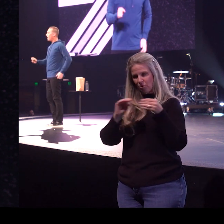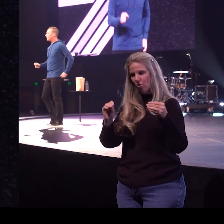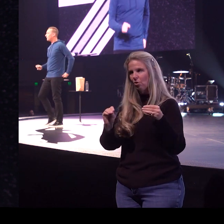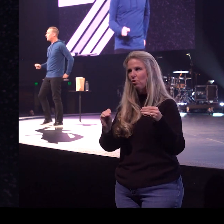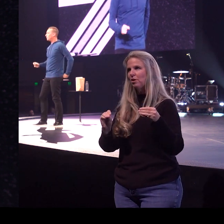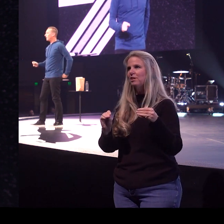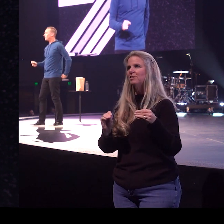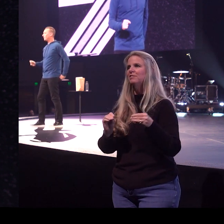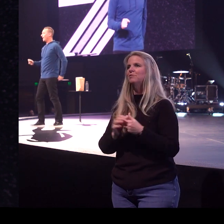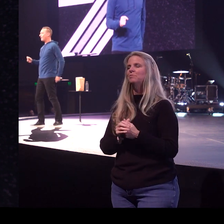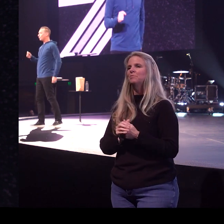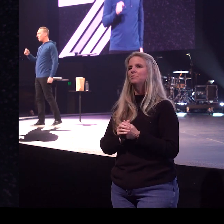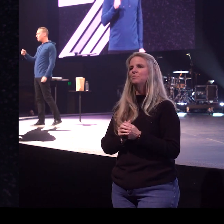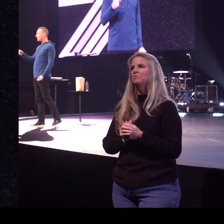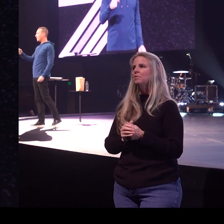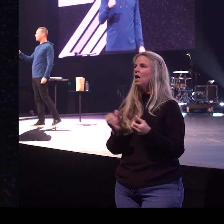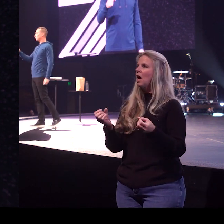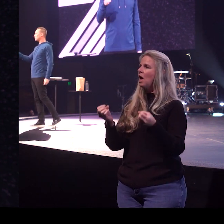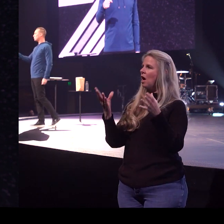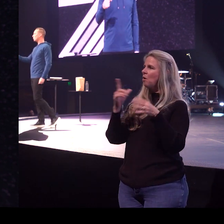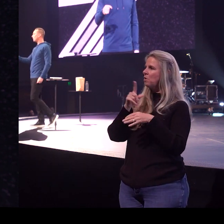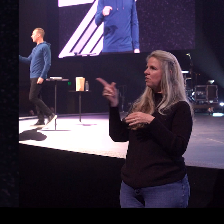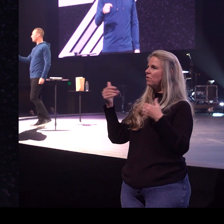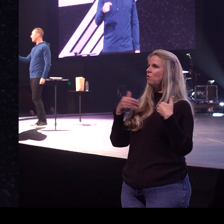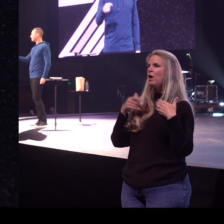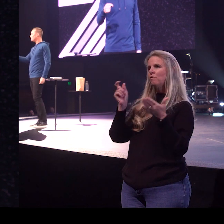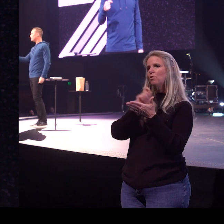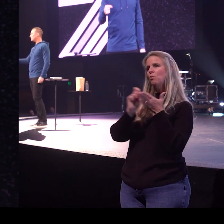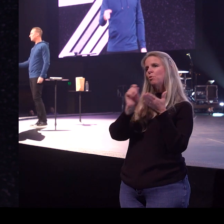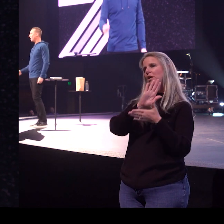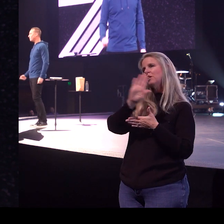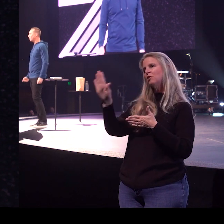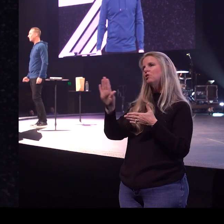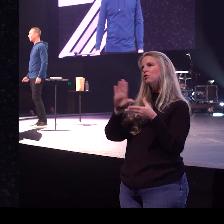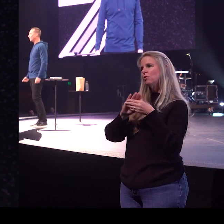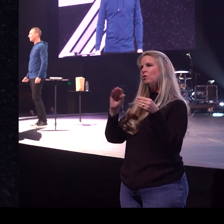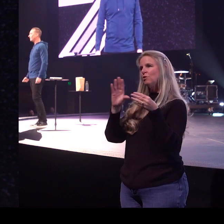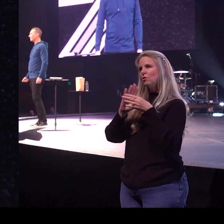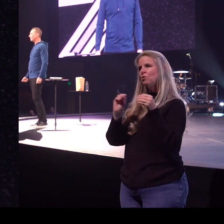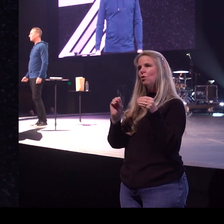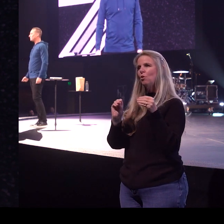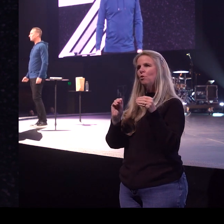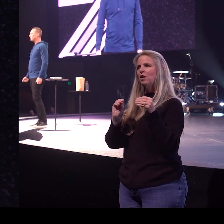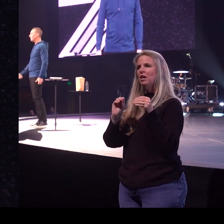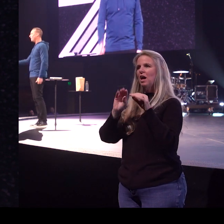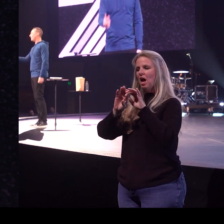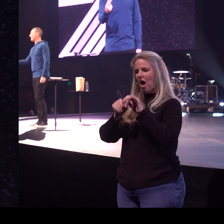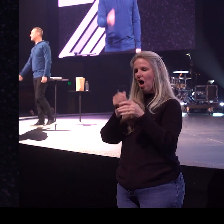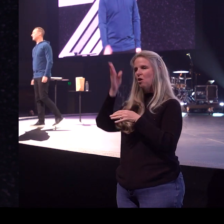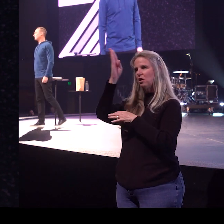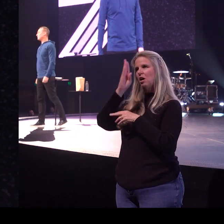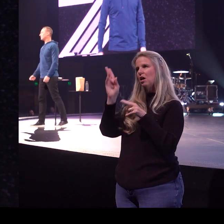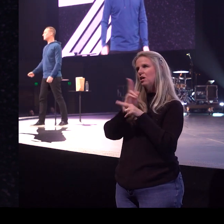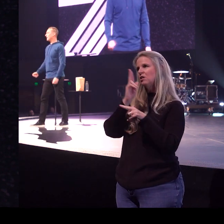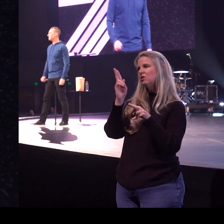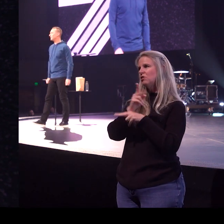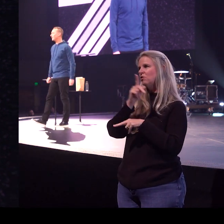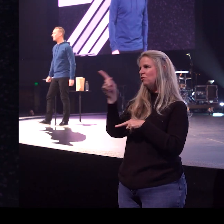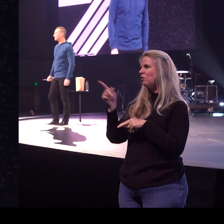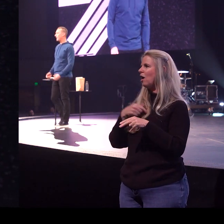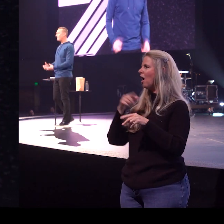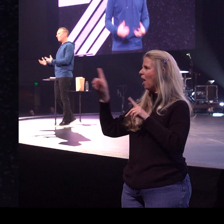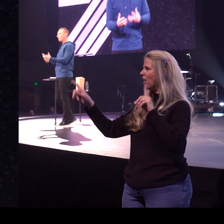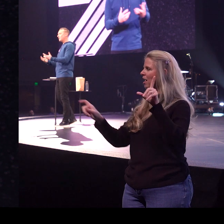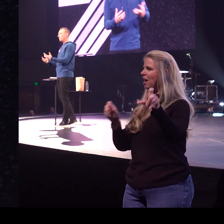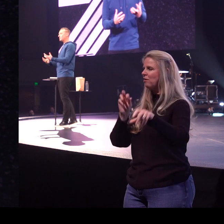I wonder how many of you have written down your story of how God's moved in your life. You know, I'll ask that to people sometimes,